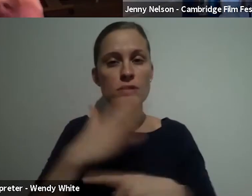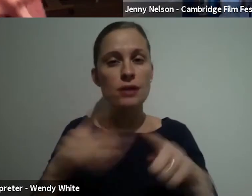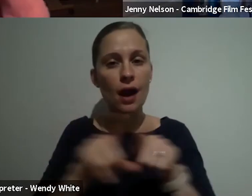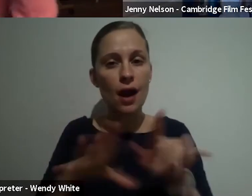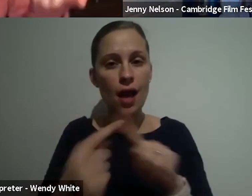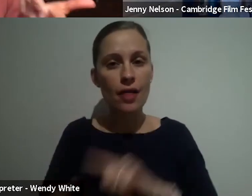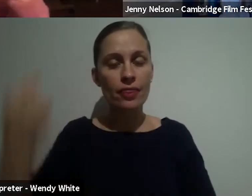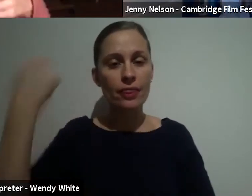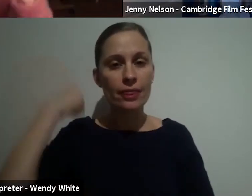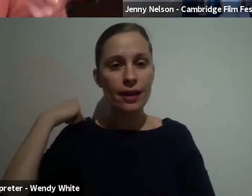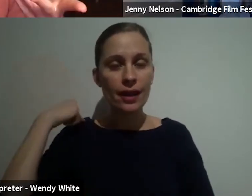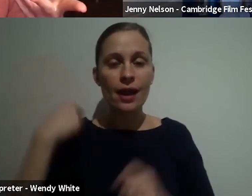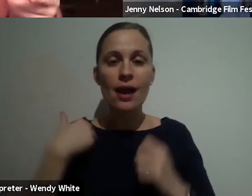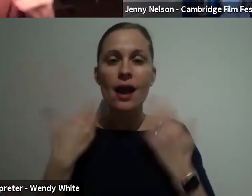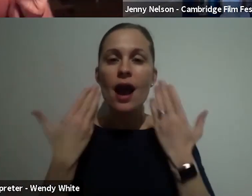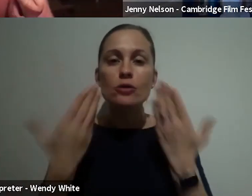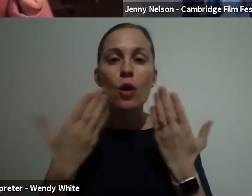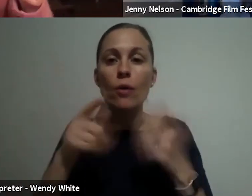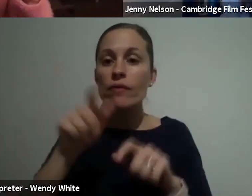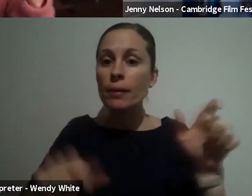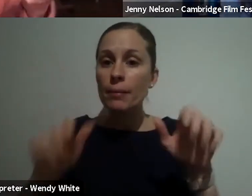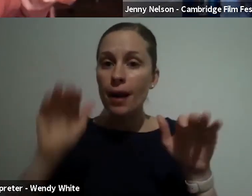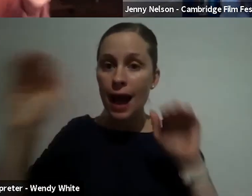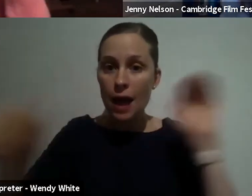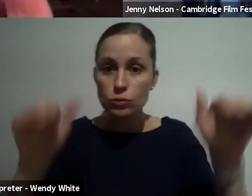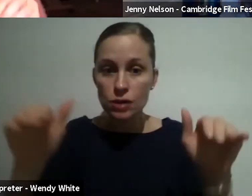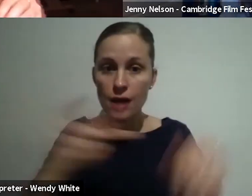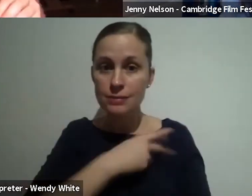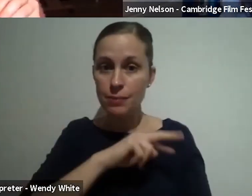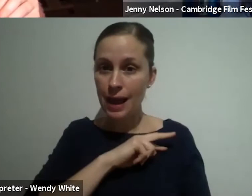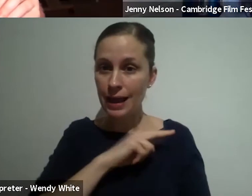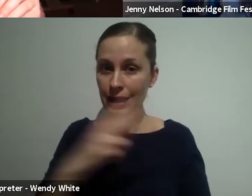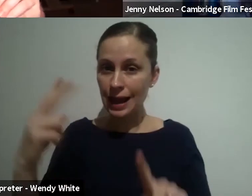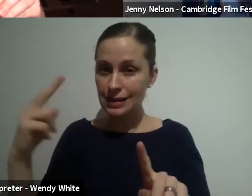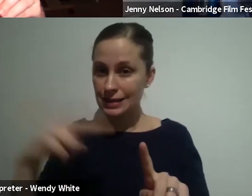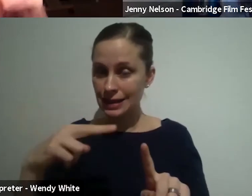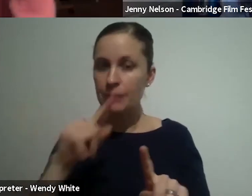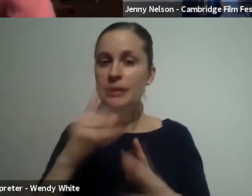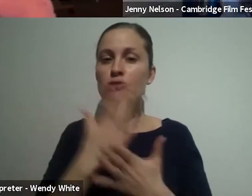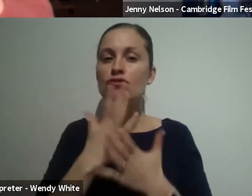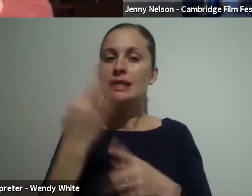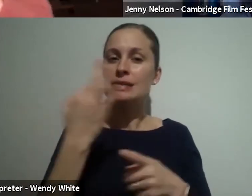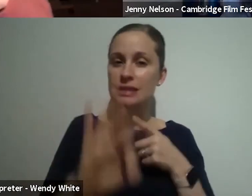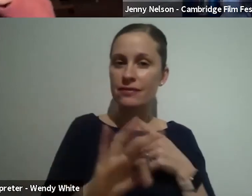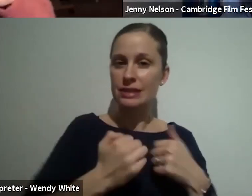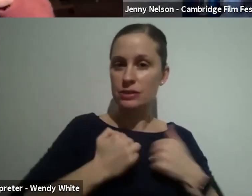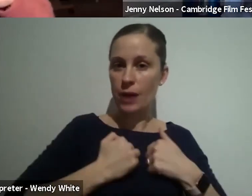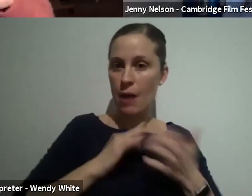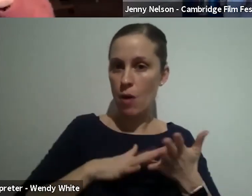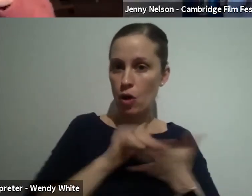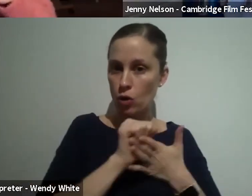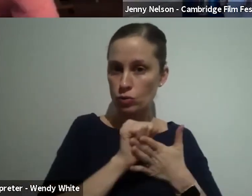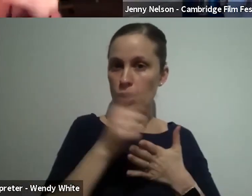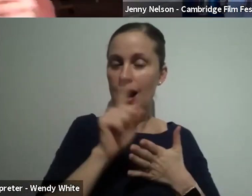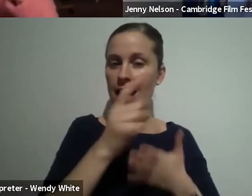if people outside Spain really can see it, because it's very specific of our culture and of our history. But is